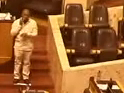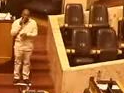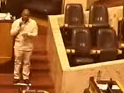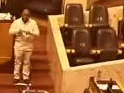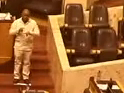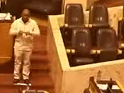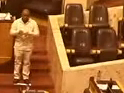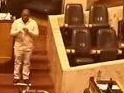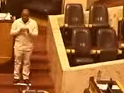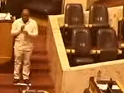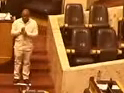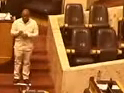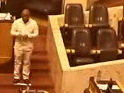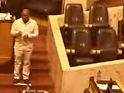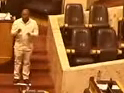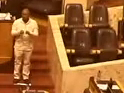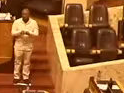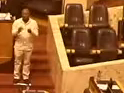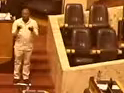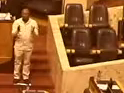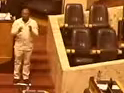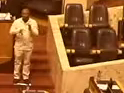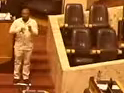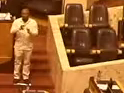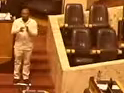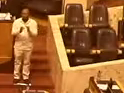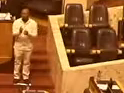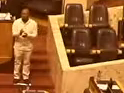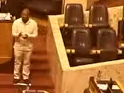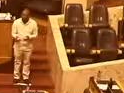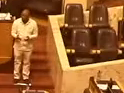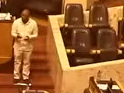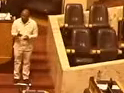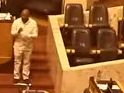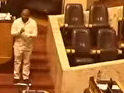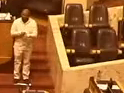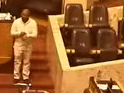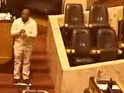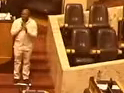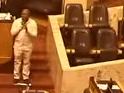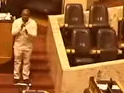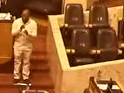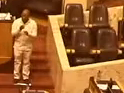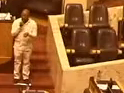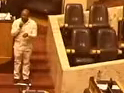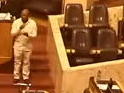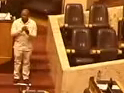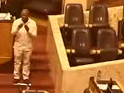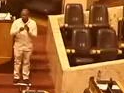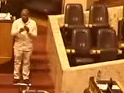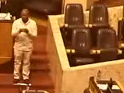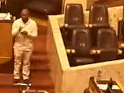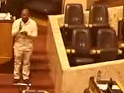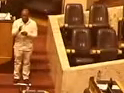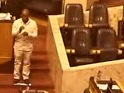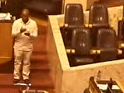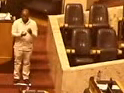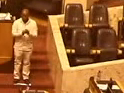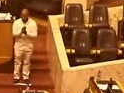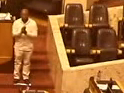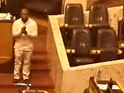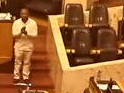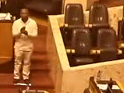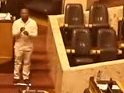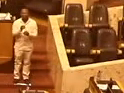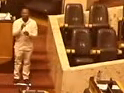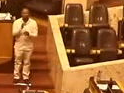year. We indicated when we were reporting and addressing the community members that this project would create 150